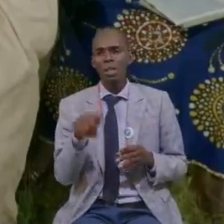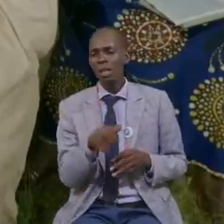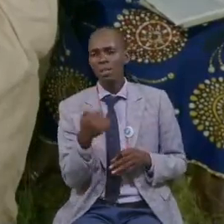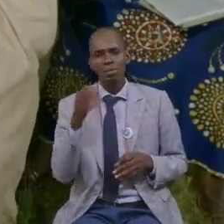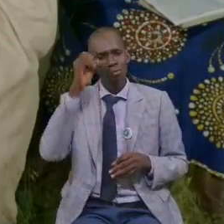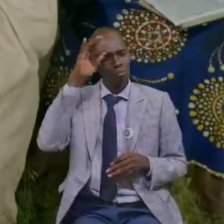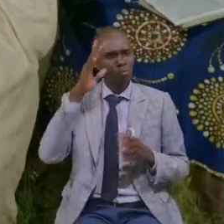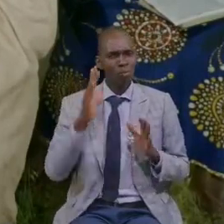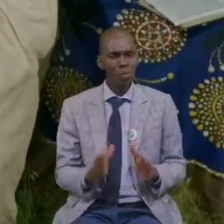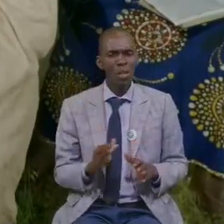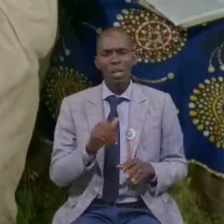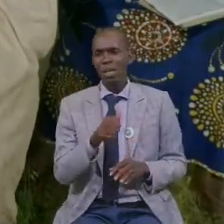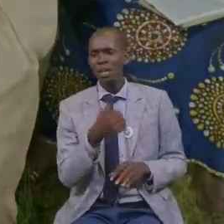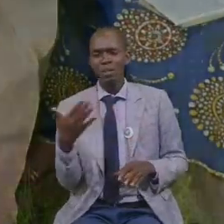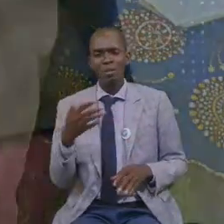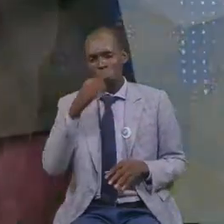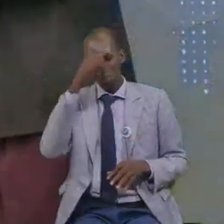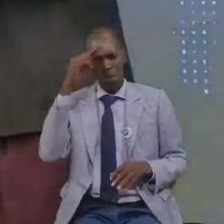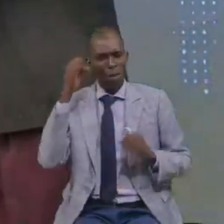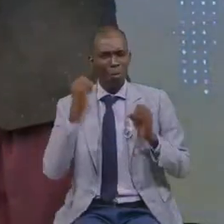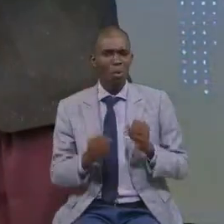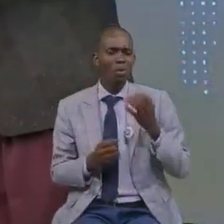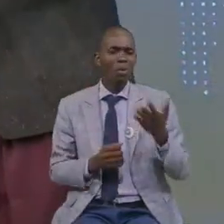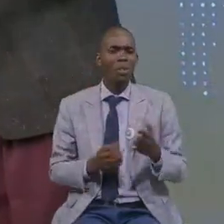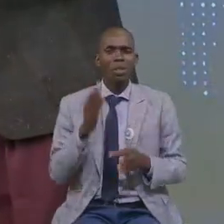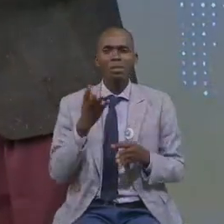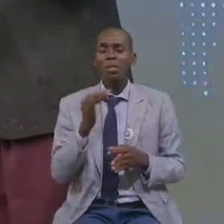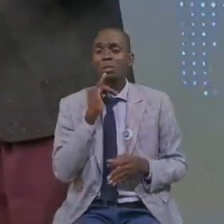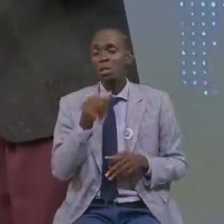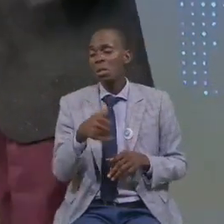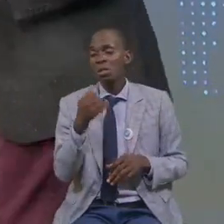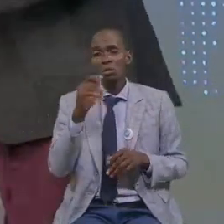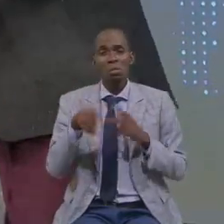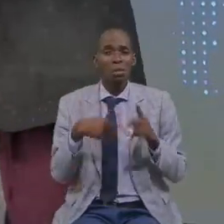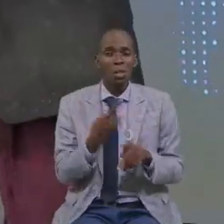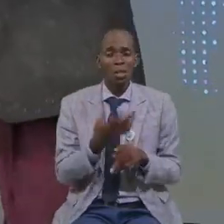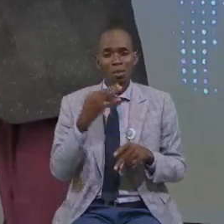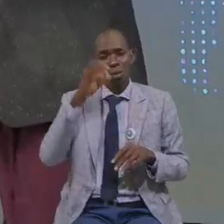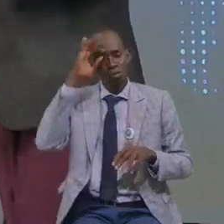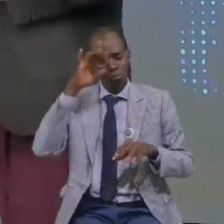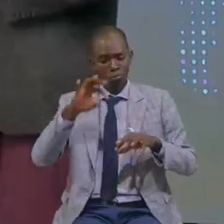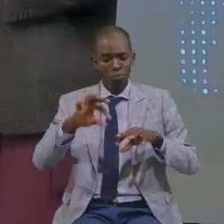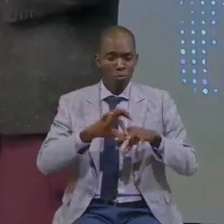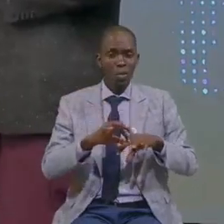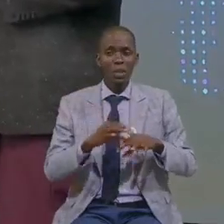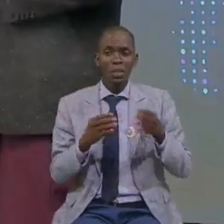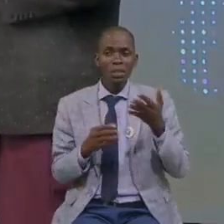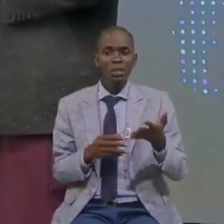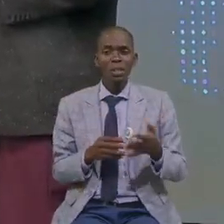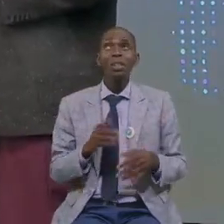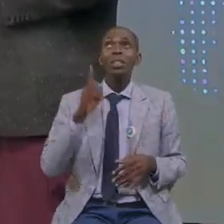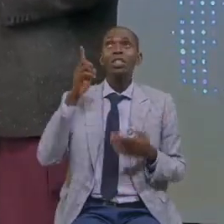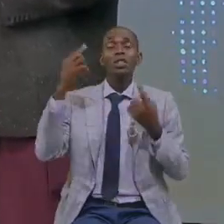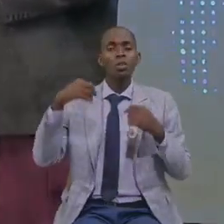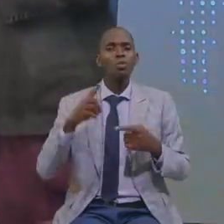any waistband there, if there is any juju kind of a ring there, he comes to reign over